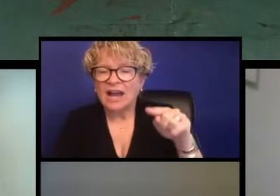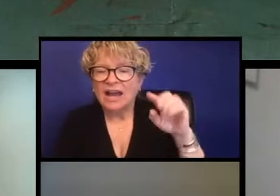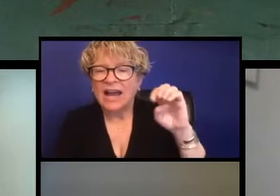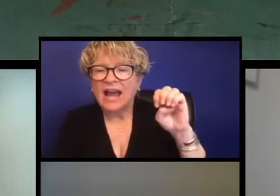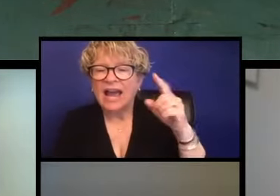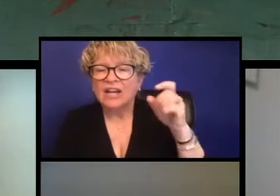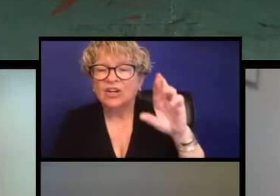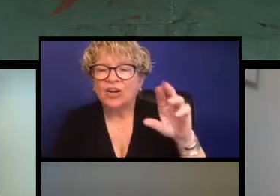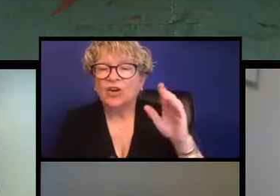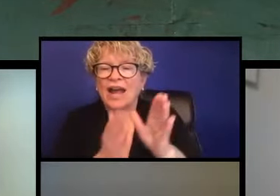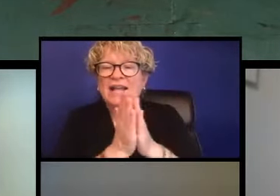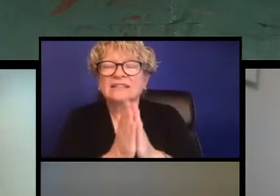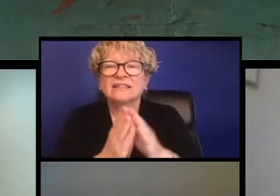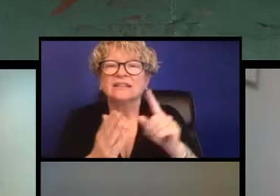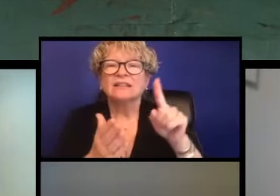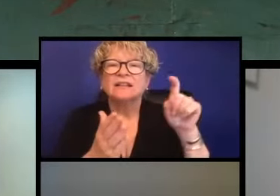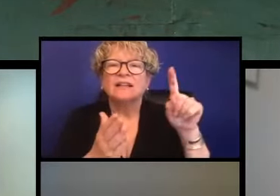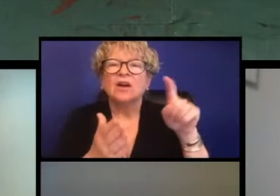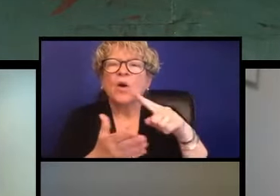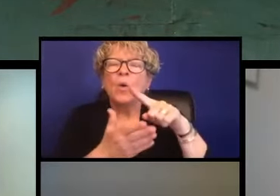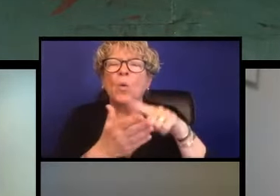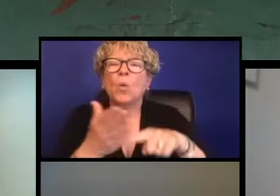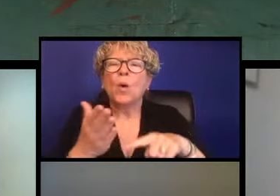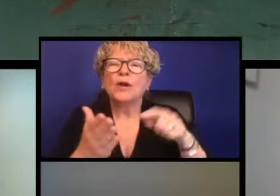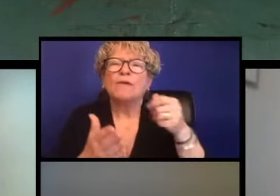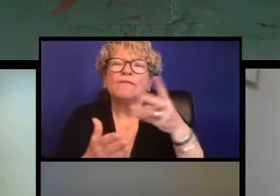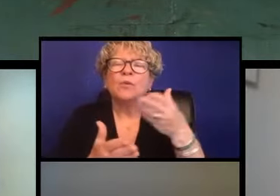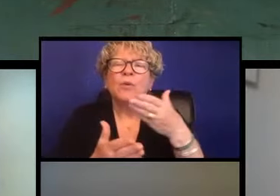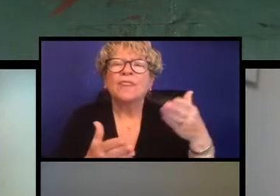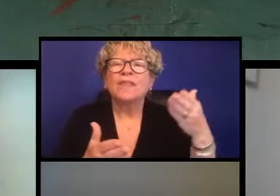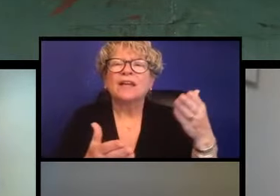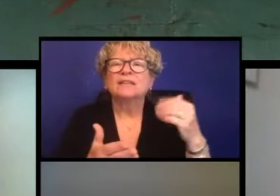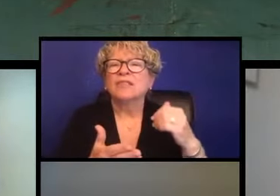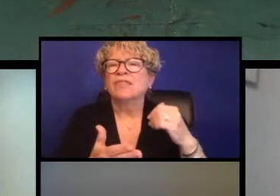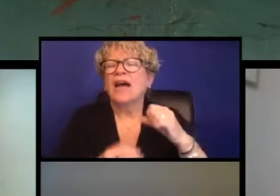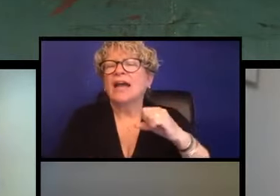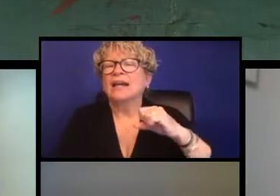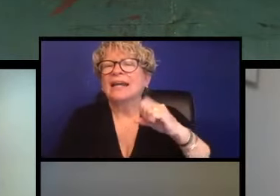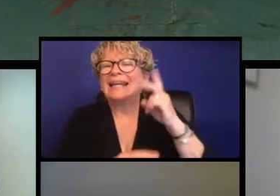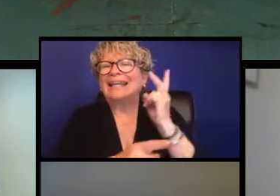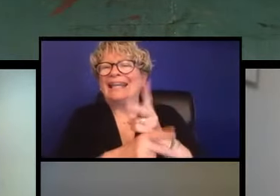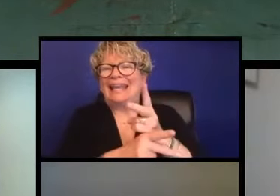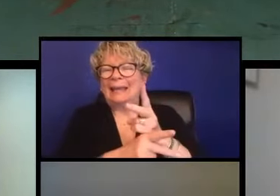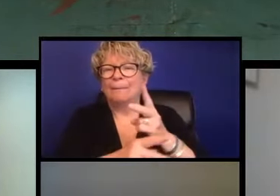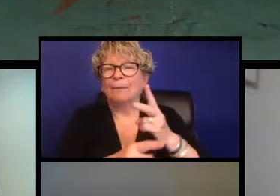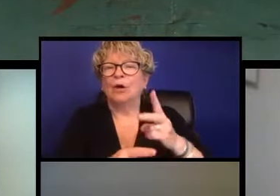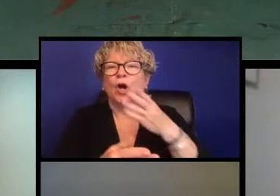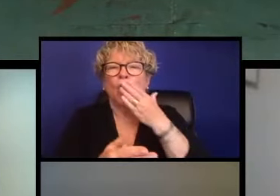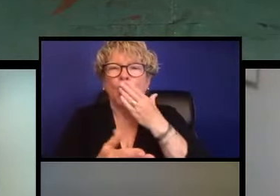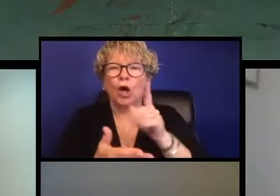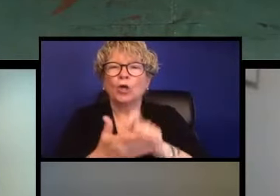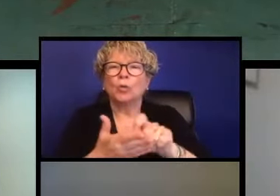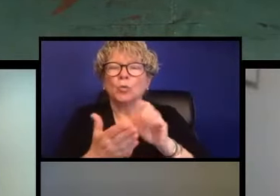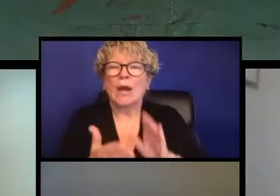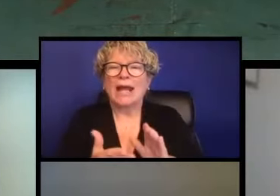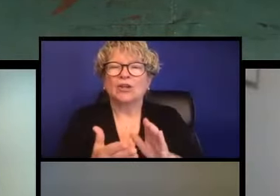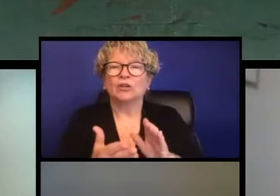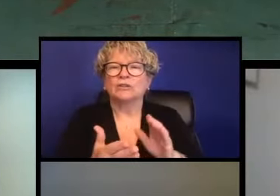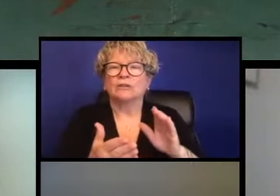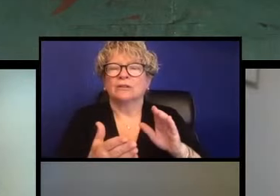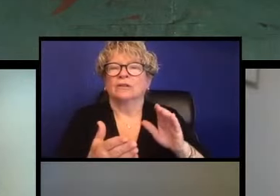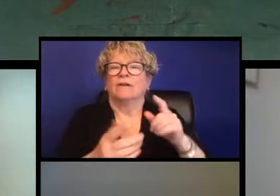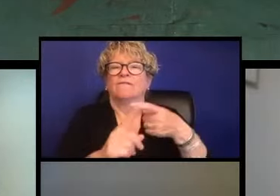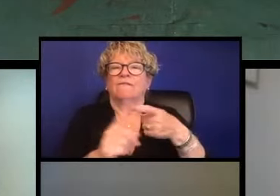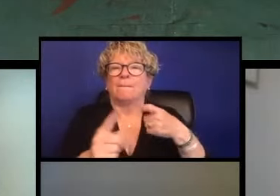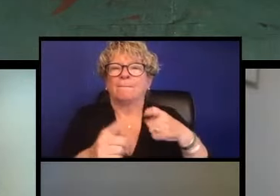couple of things that you see hold good writers back from getting accepted at MAGS? And then Tom asks, tell us what kinds of stories